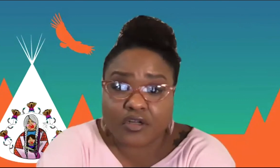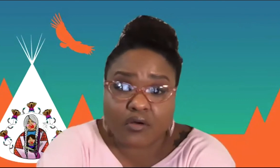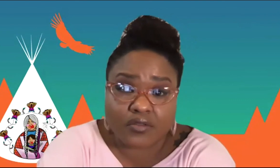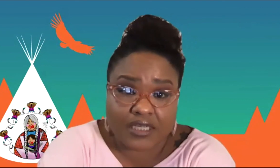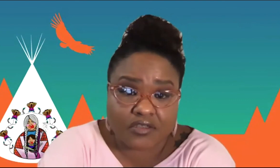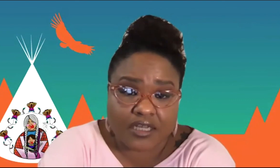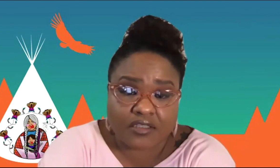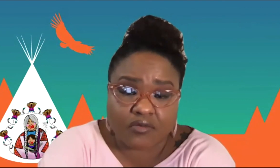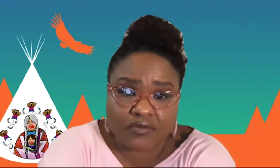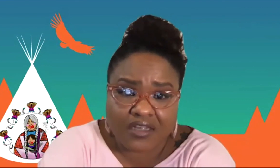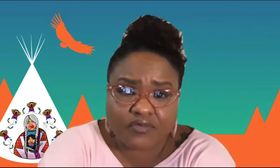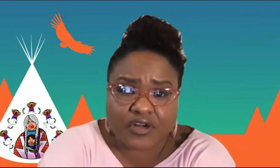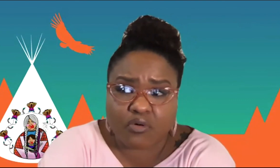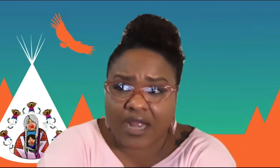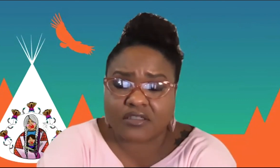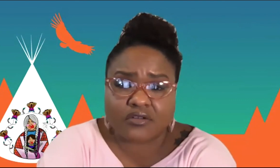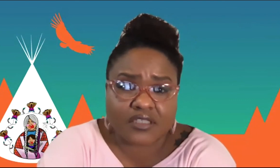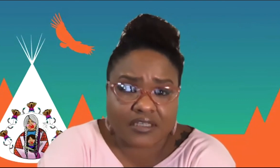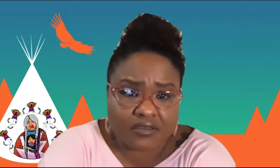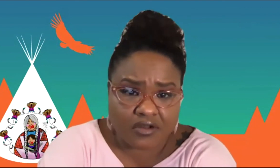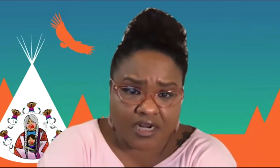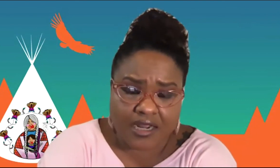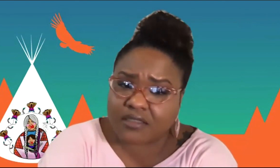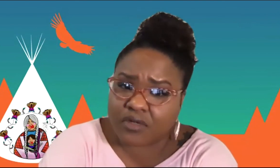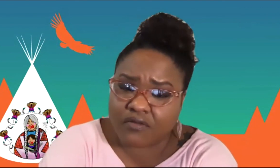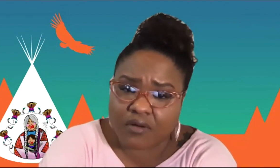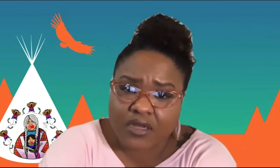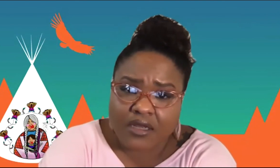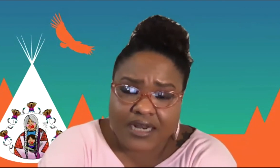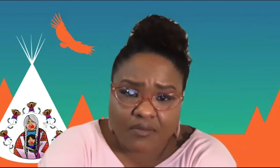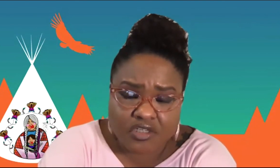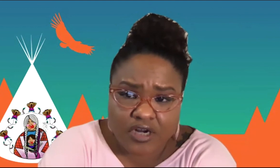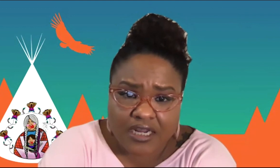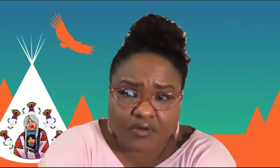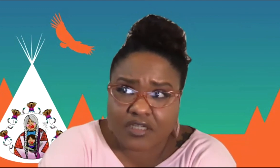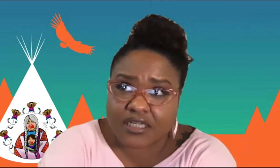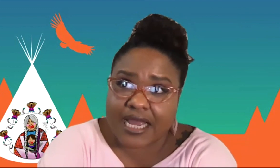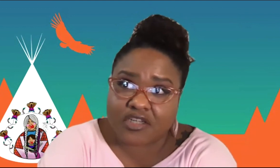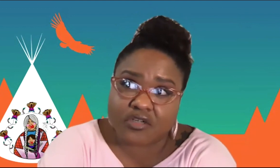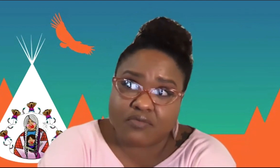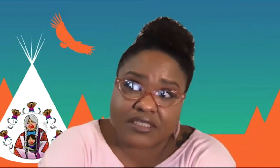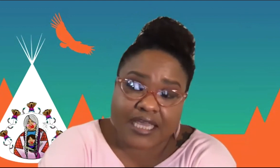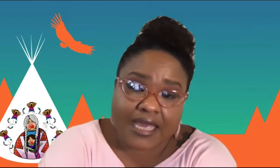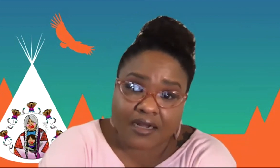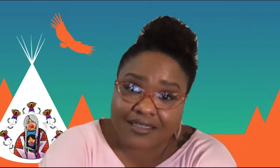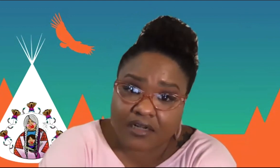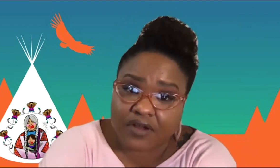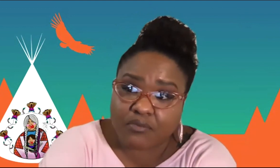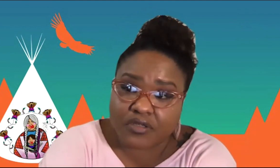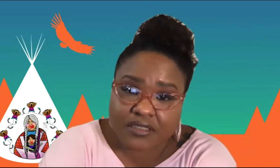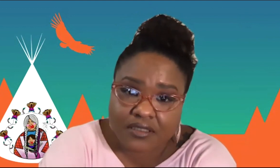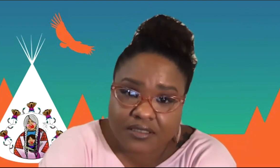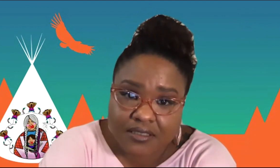So did Nicole's yesterday. So we've got some very practical skills learning next week from NAMIS training, which is the National Missing and